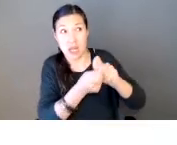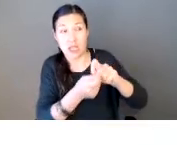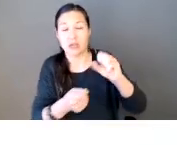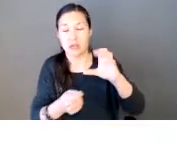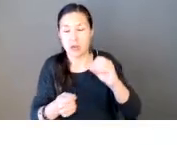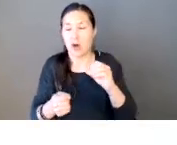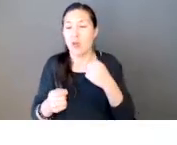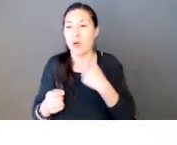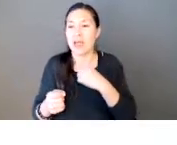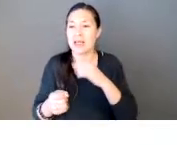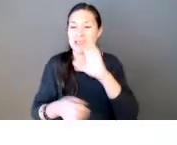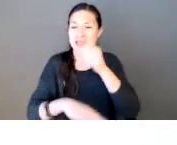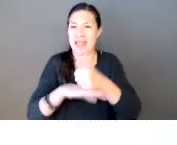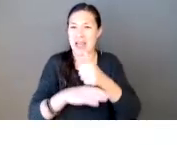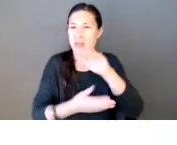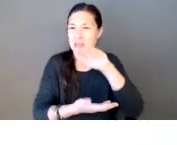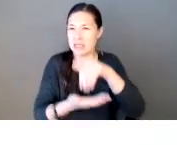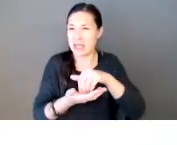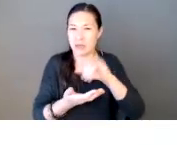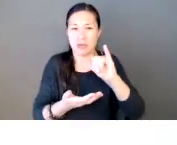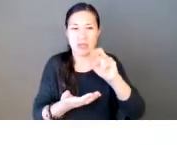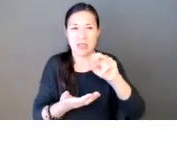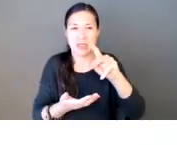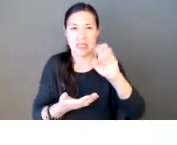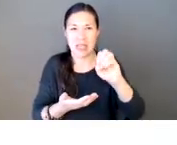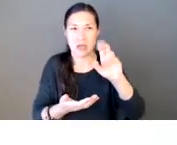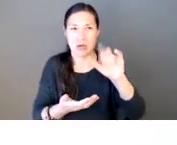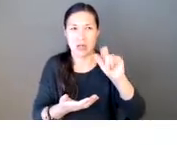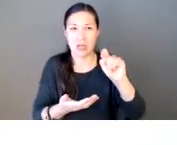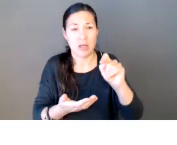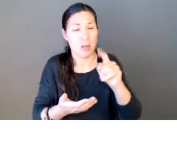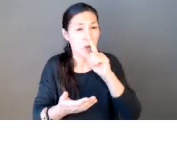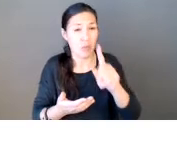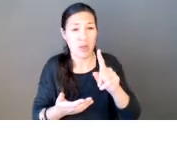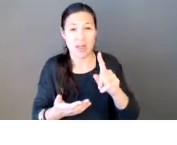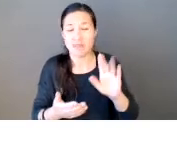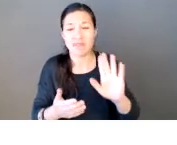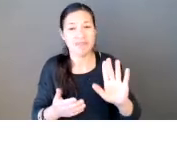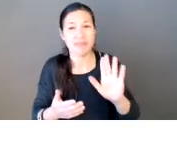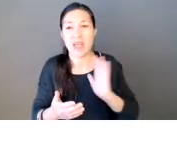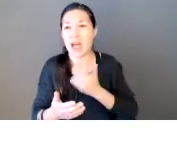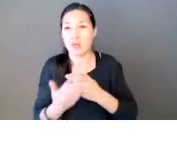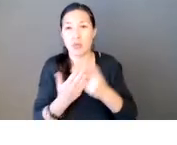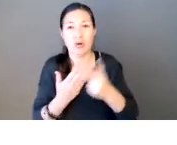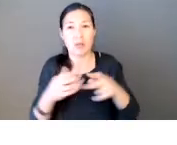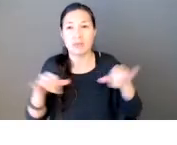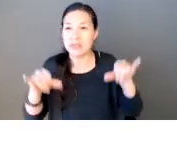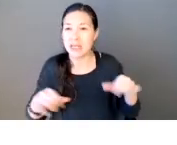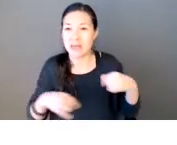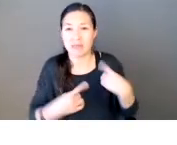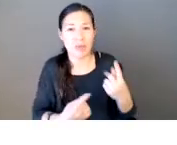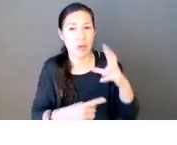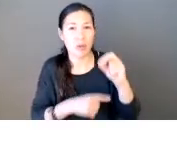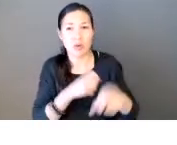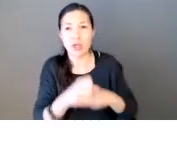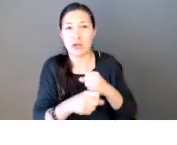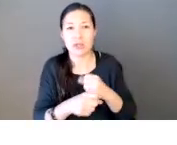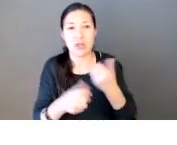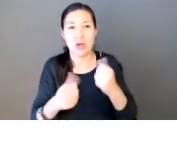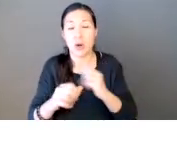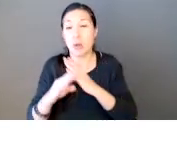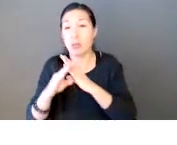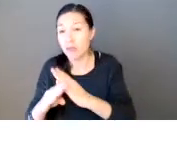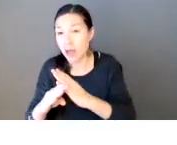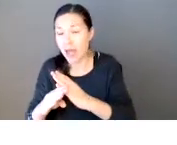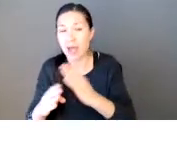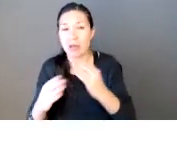Goals of our program have not changed in 30 years. It's to prevent, remedy, or eliminate the abusive situations. I do want to caution you as